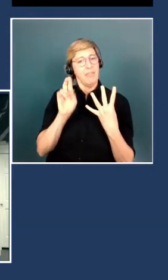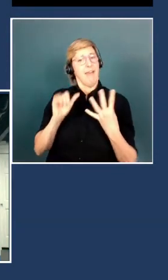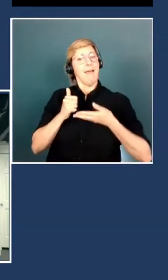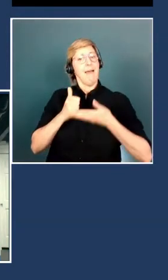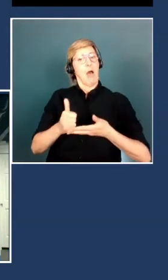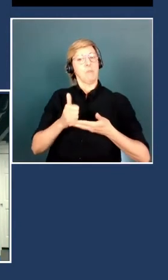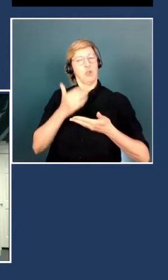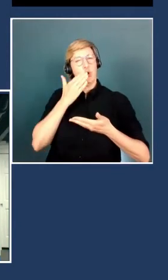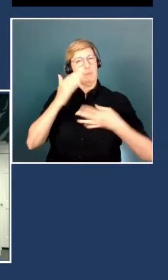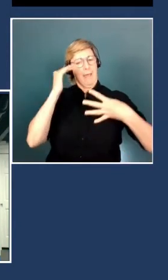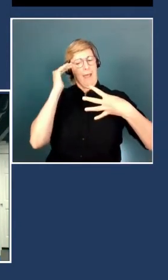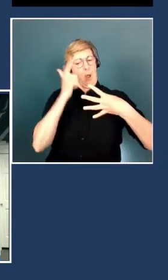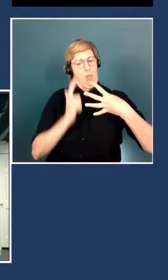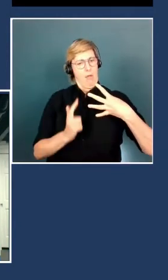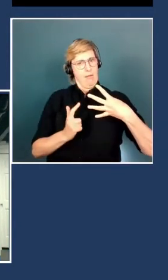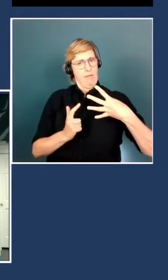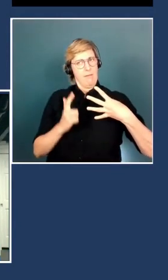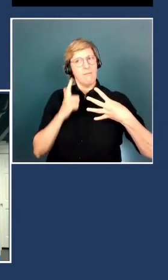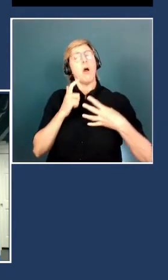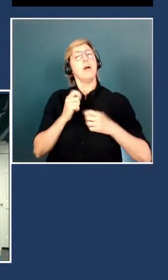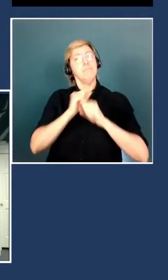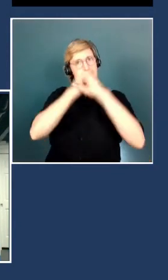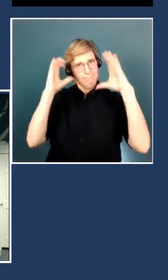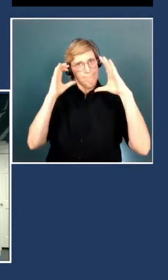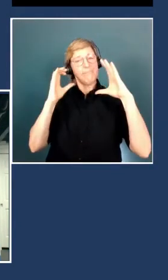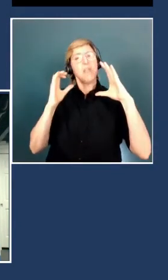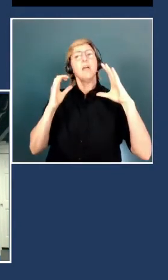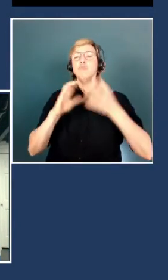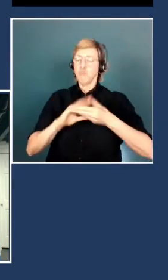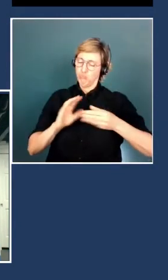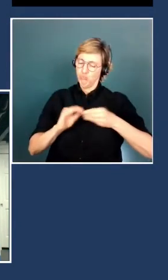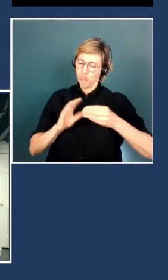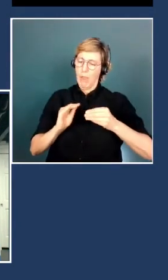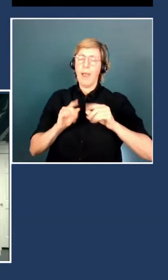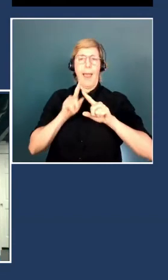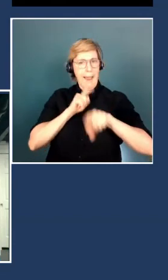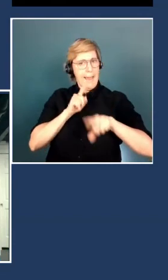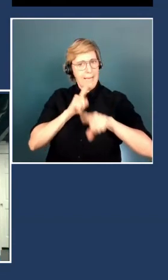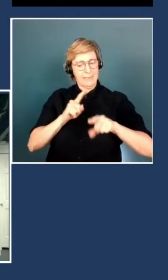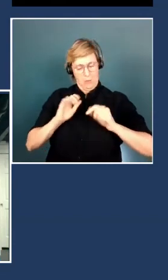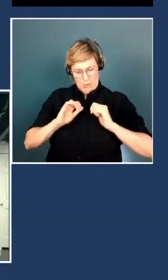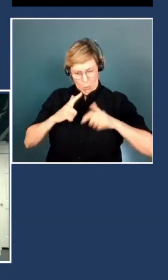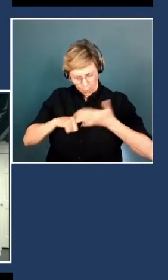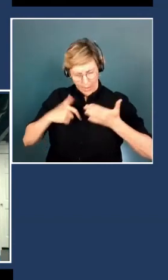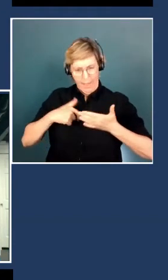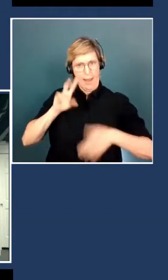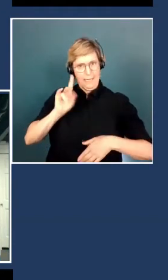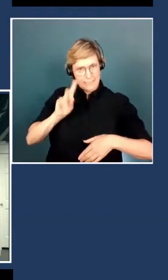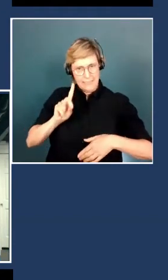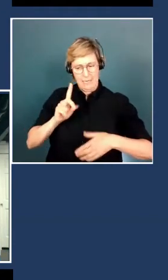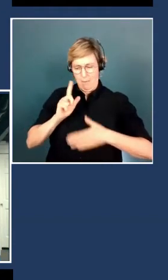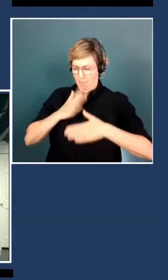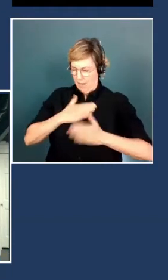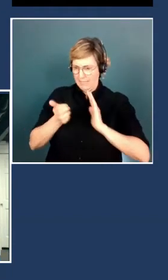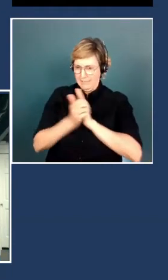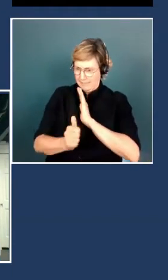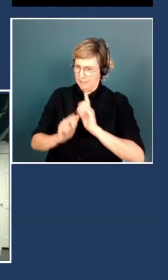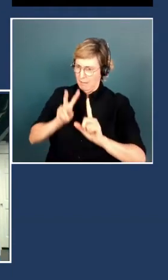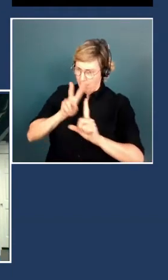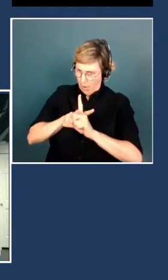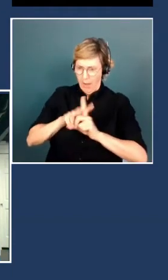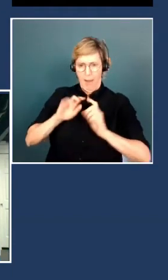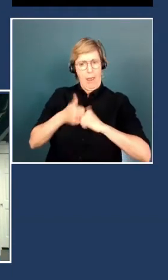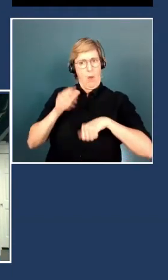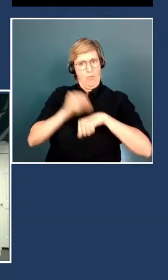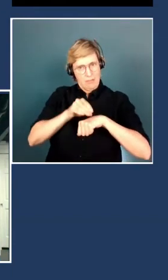outline to answer the question completely while showing the specific skills that you have for the